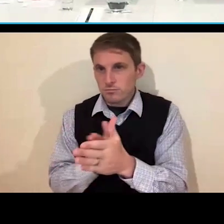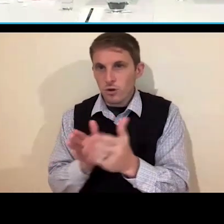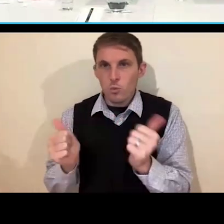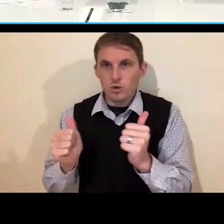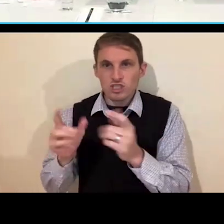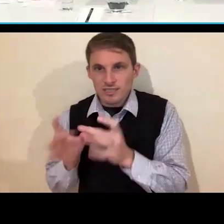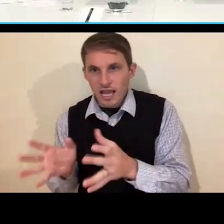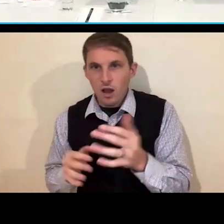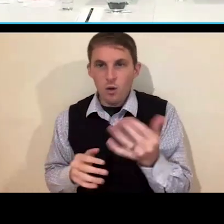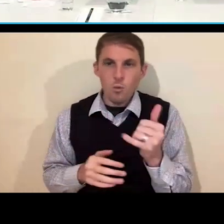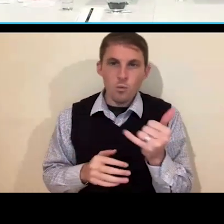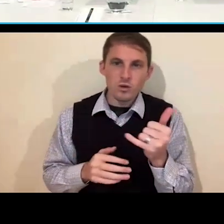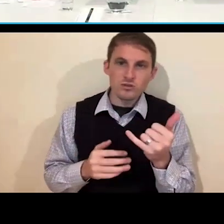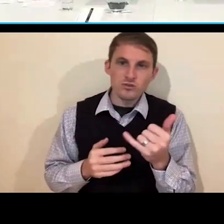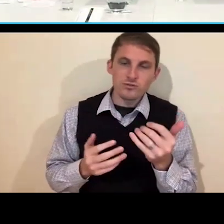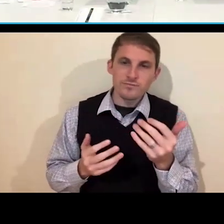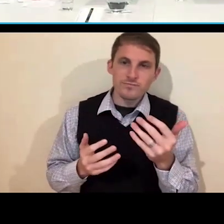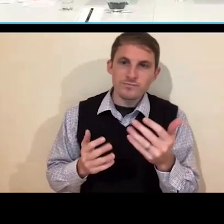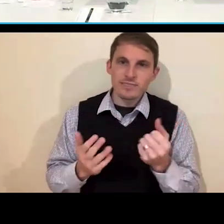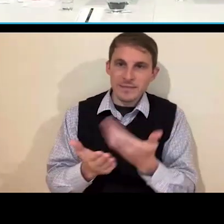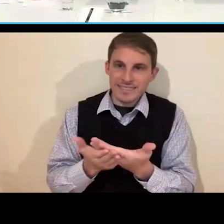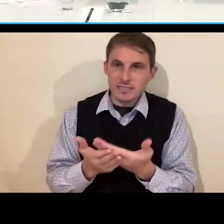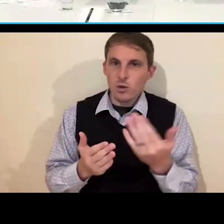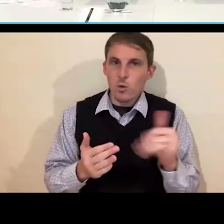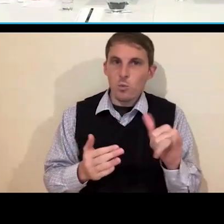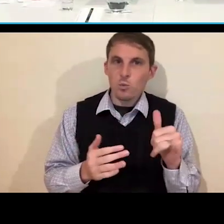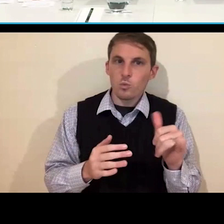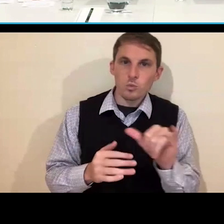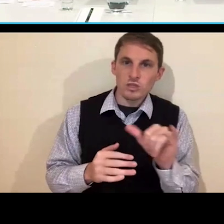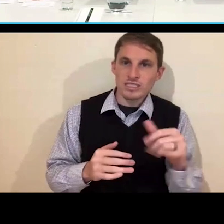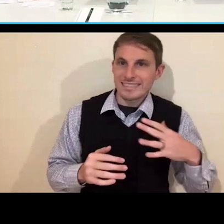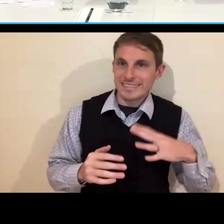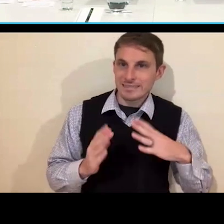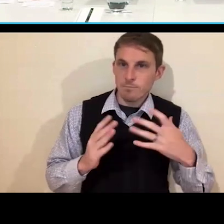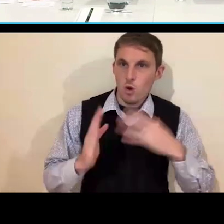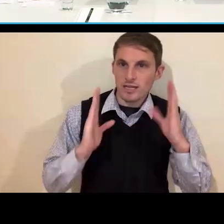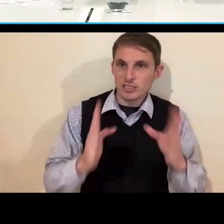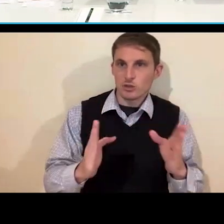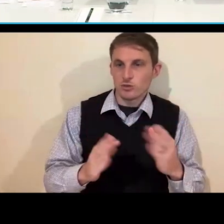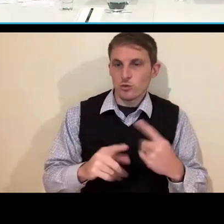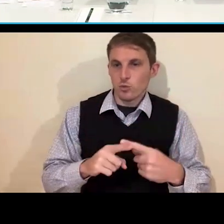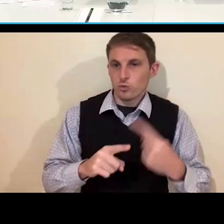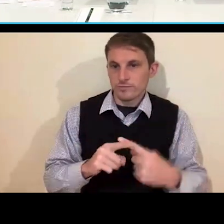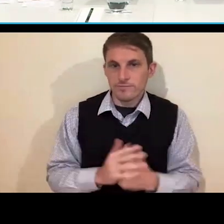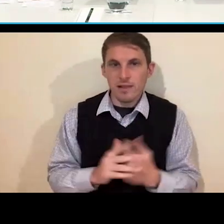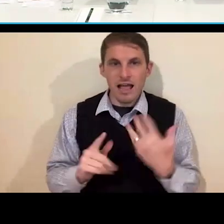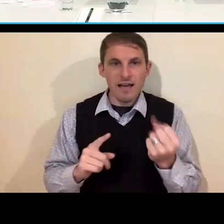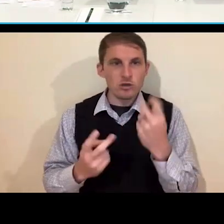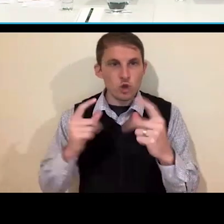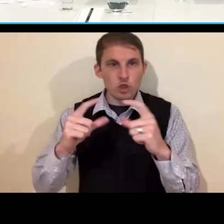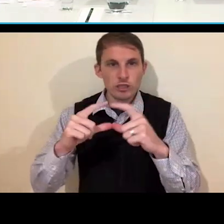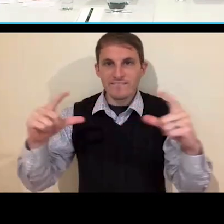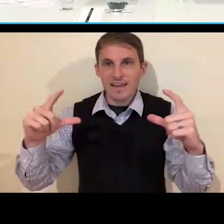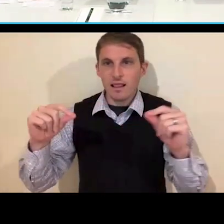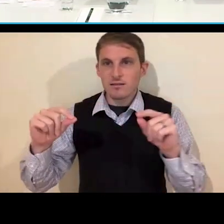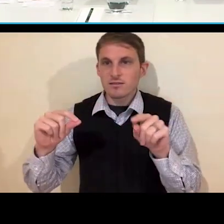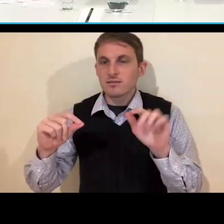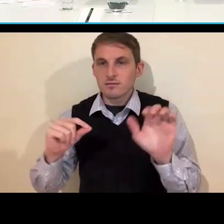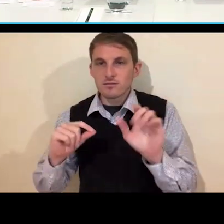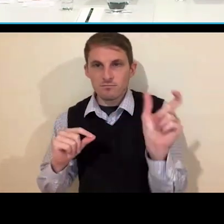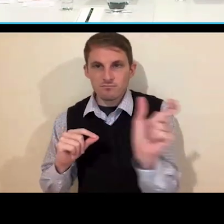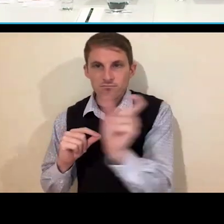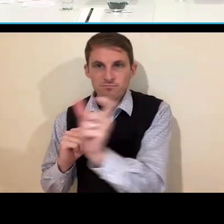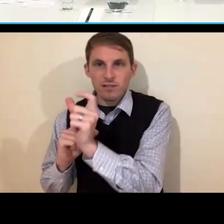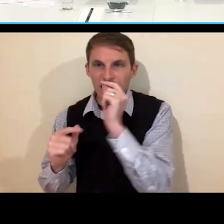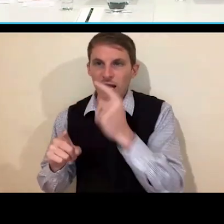started, which services have been submitted, and which ones are requiring your attention. There's also search fields and functions that will allow you to more